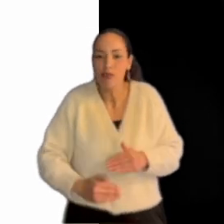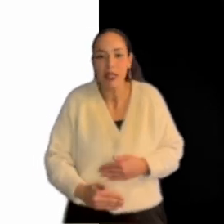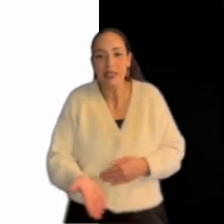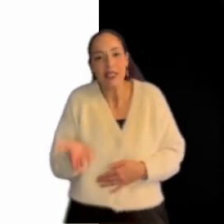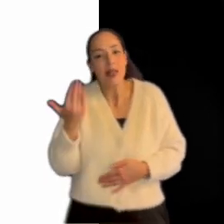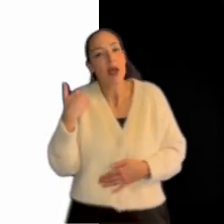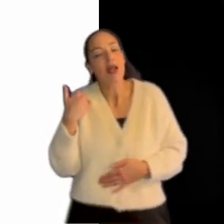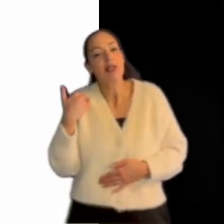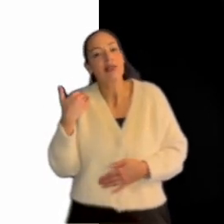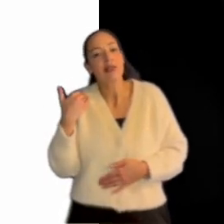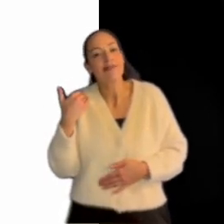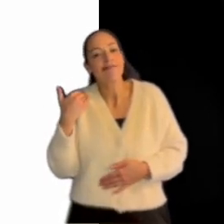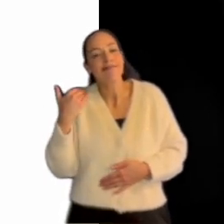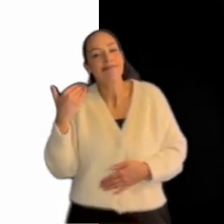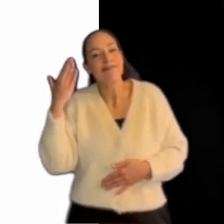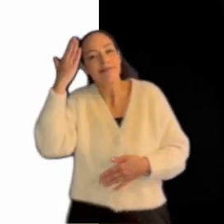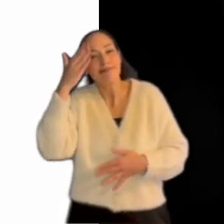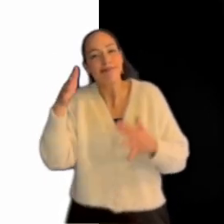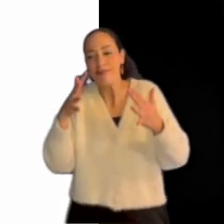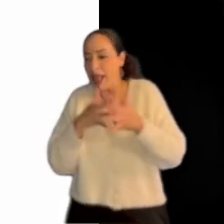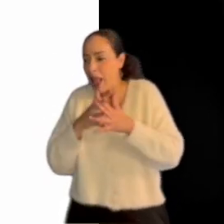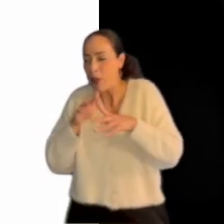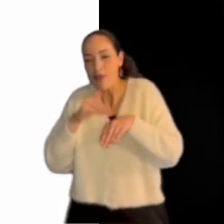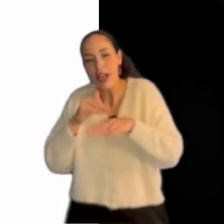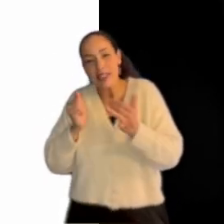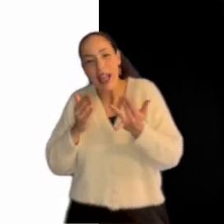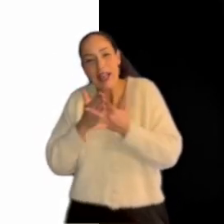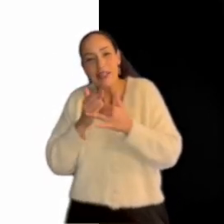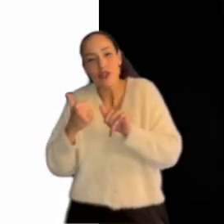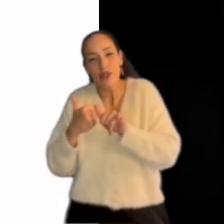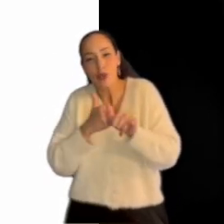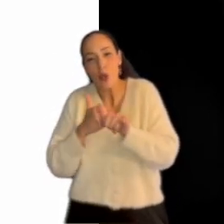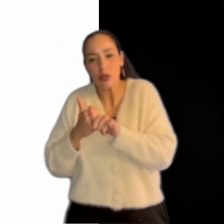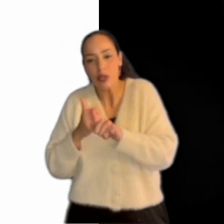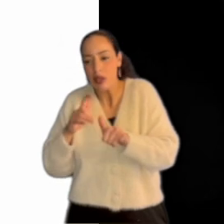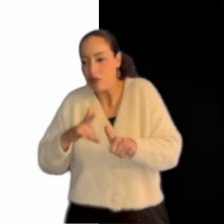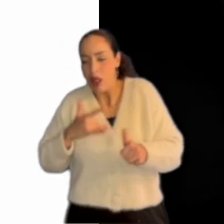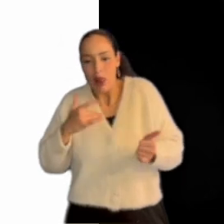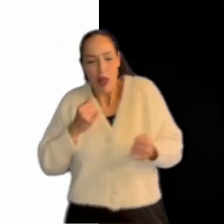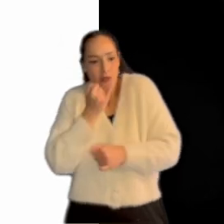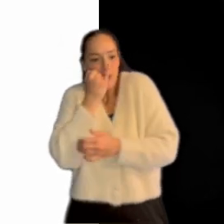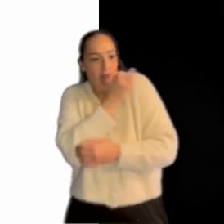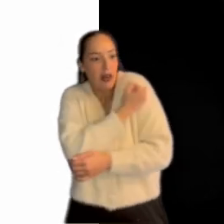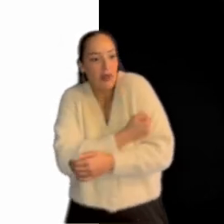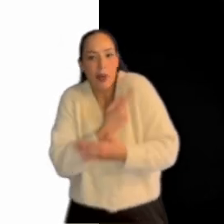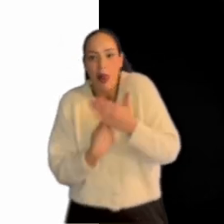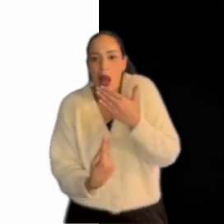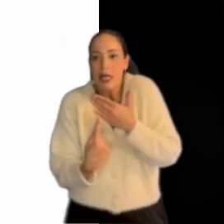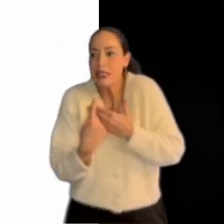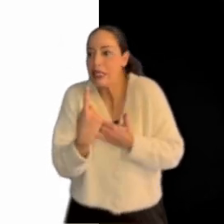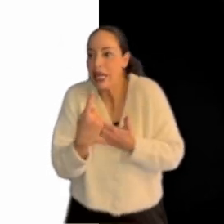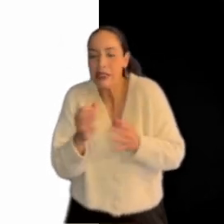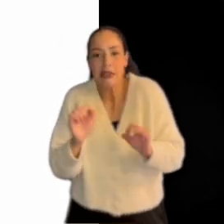to support, rendering them vulnerable, isolated, and disempowered at a time when they most needed connection and compassion.